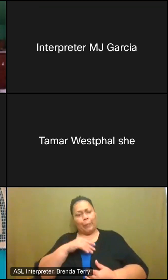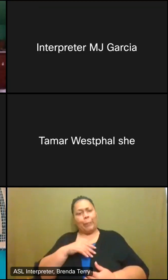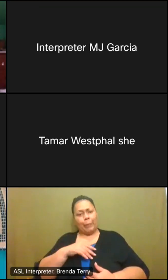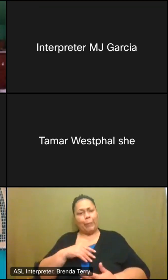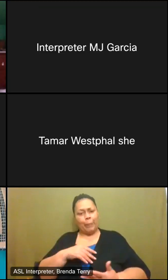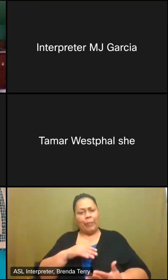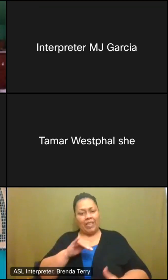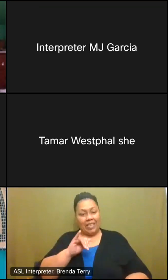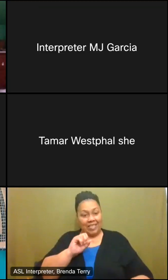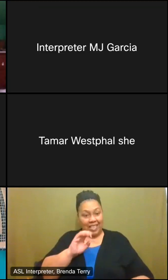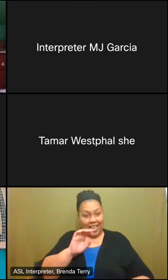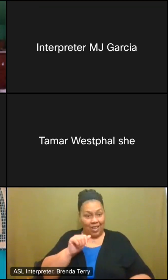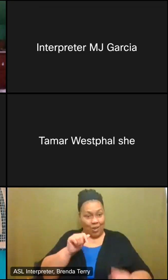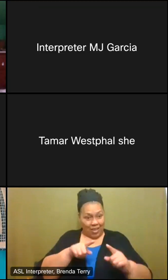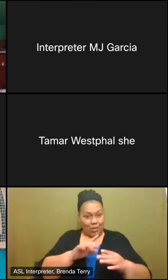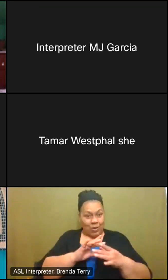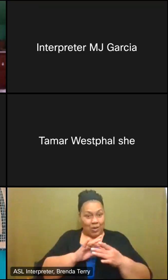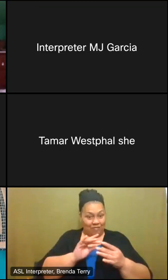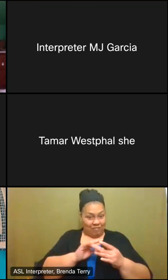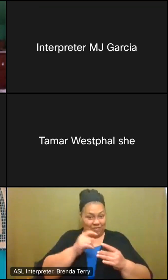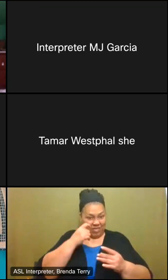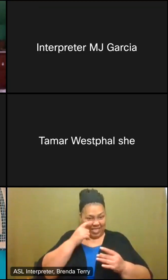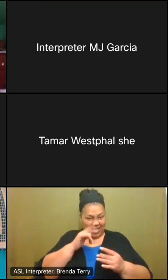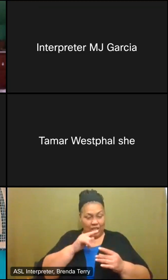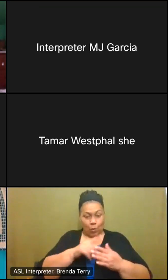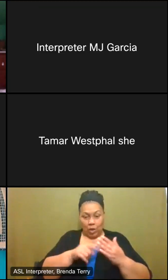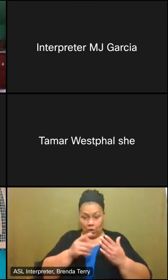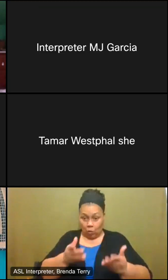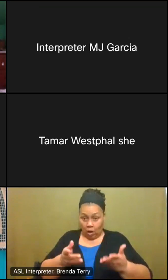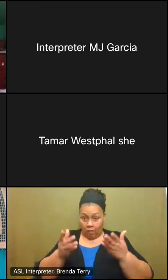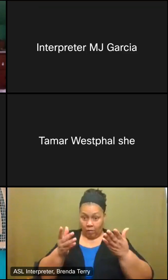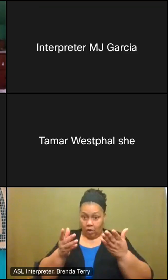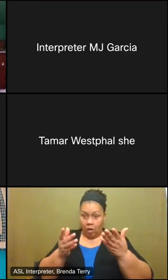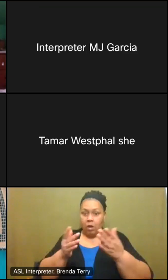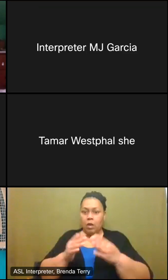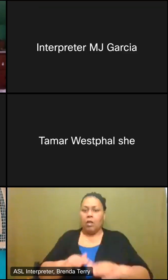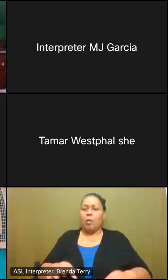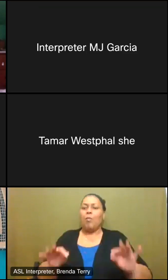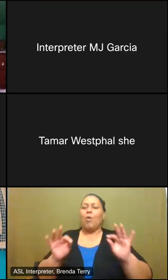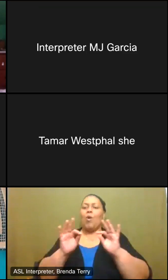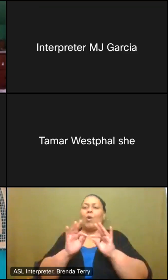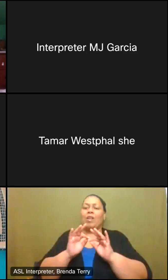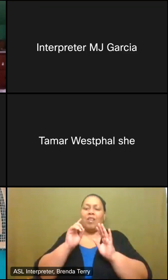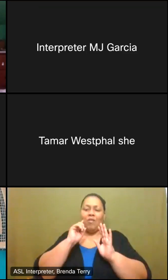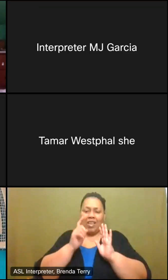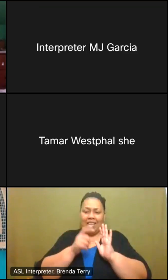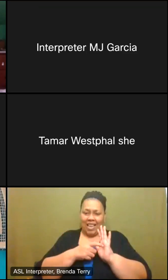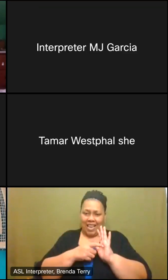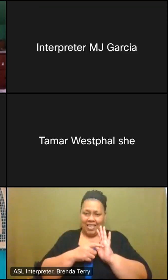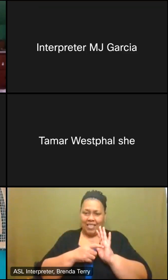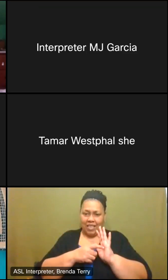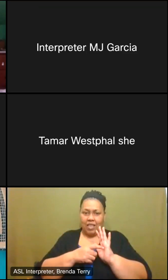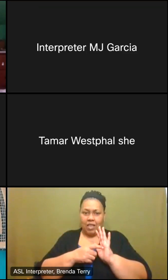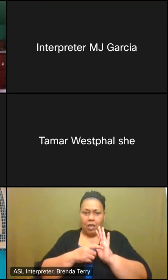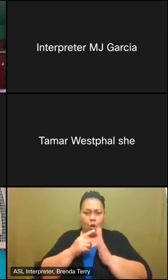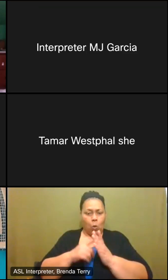Estella, when you were also talking about what you offer, the importance of recognizing what are the